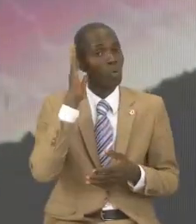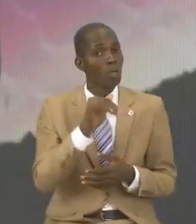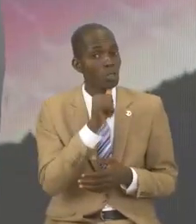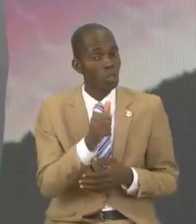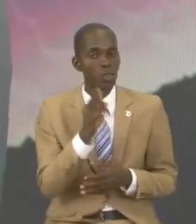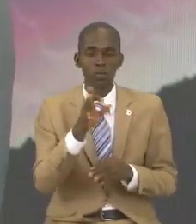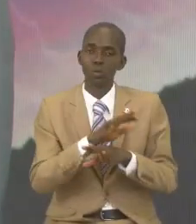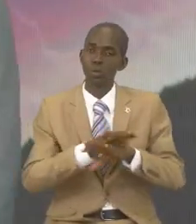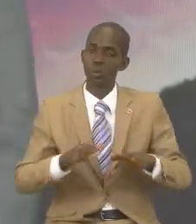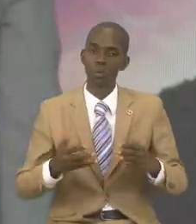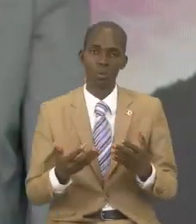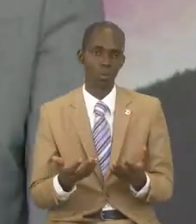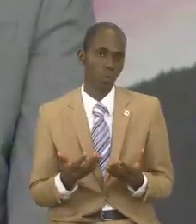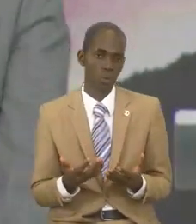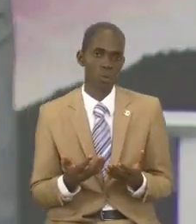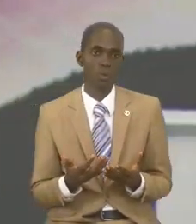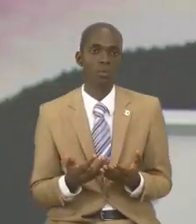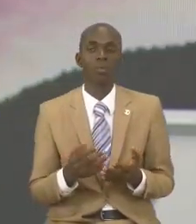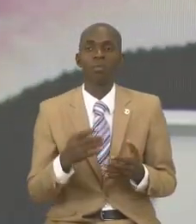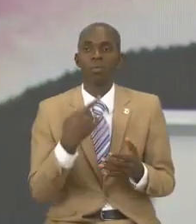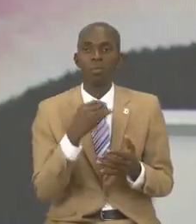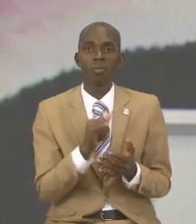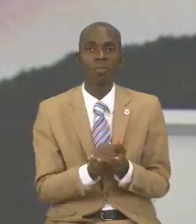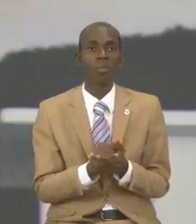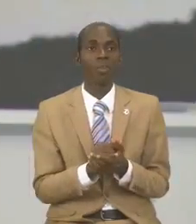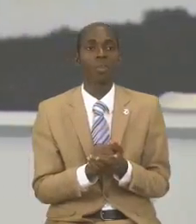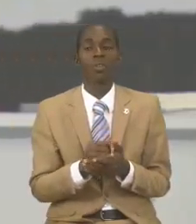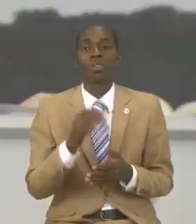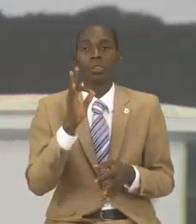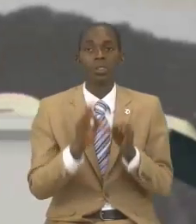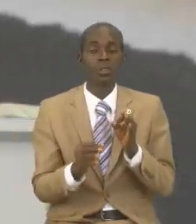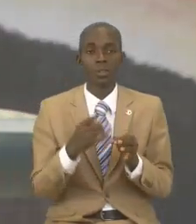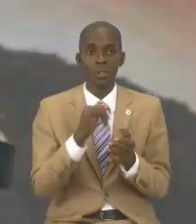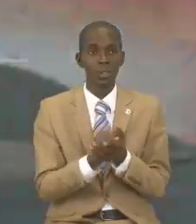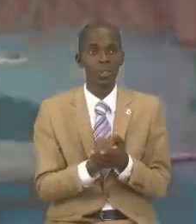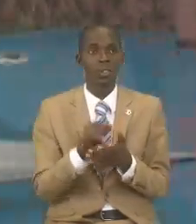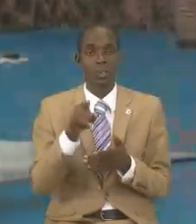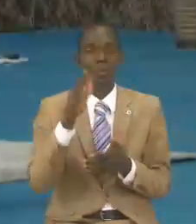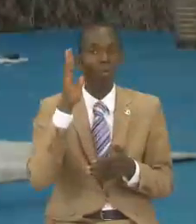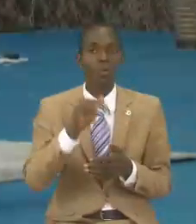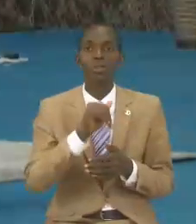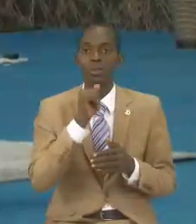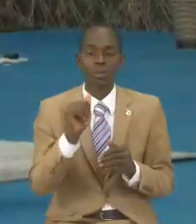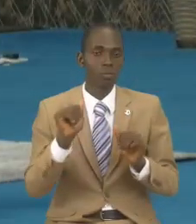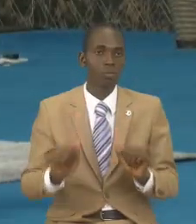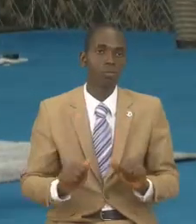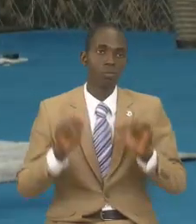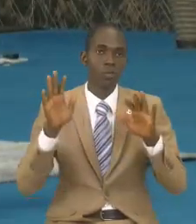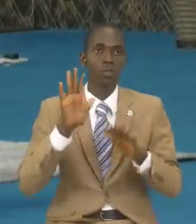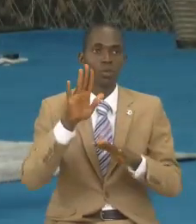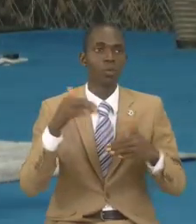don't want, because now it says you will not yield your members